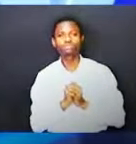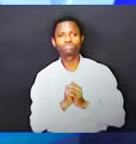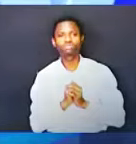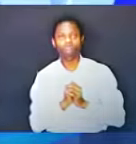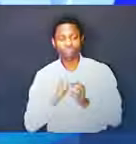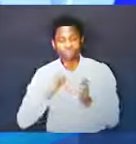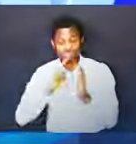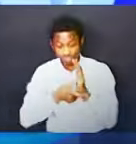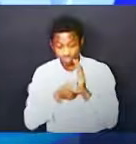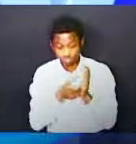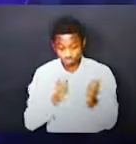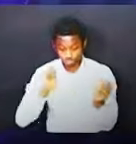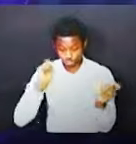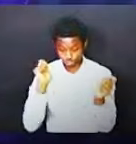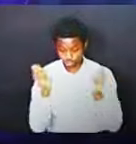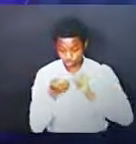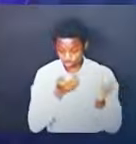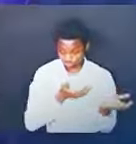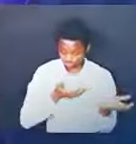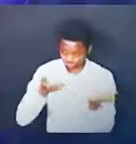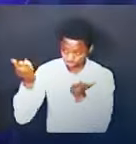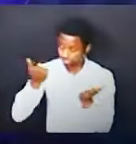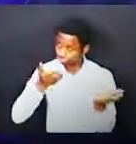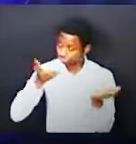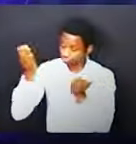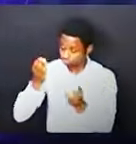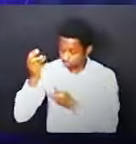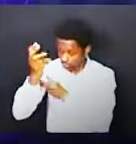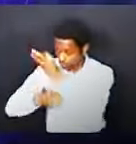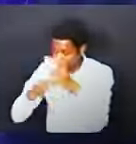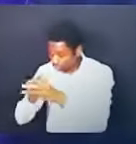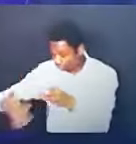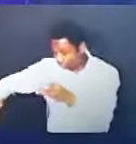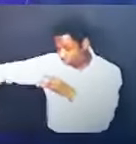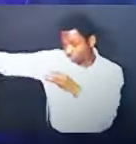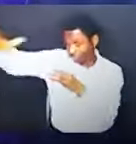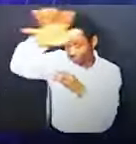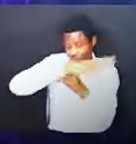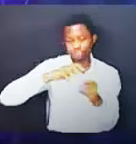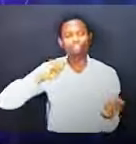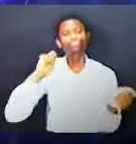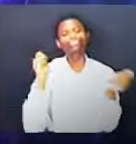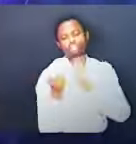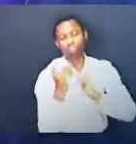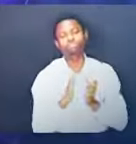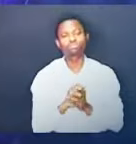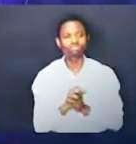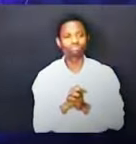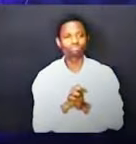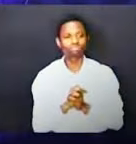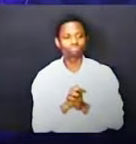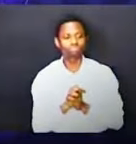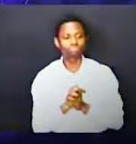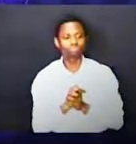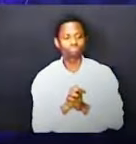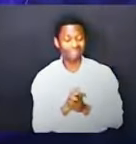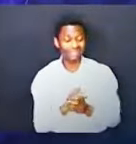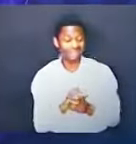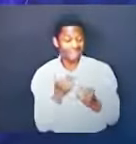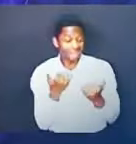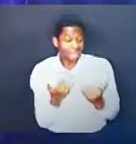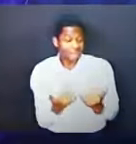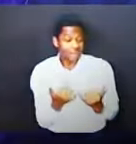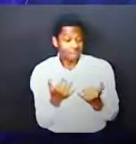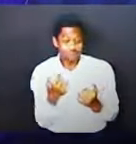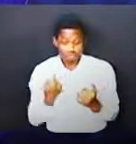bring change to their world. Now, having been unleashed as a people of God into